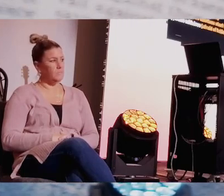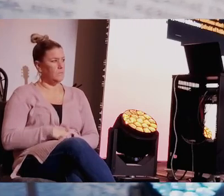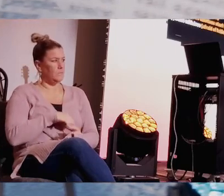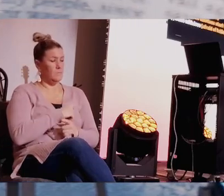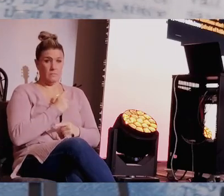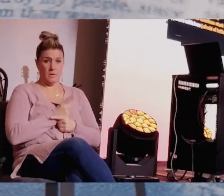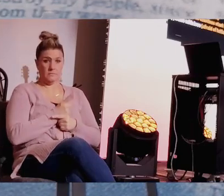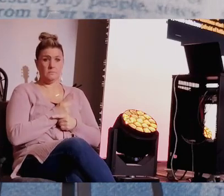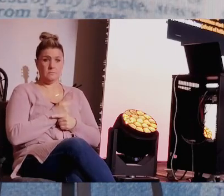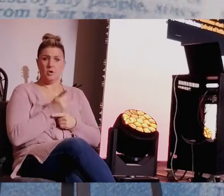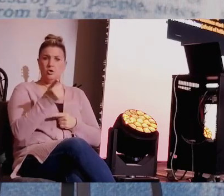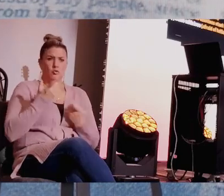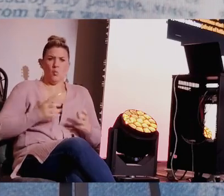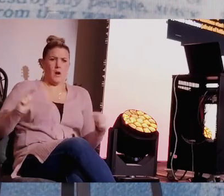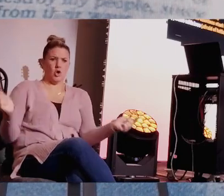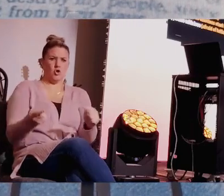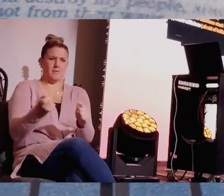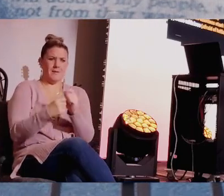Right? Don't want to hurt anybody.